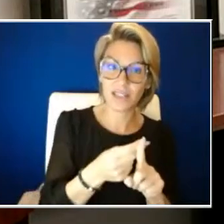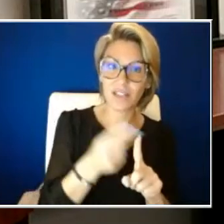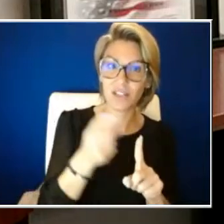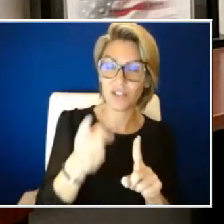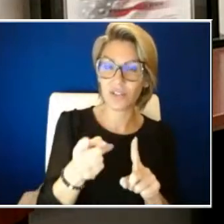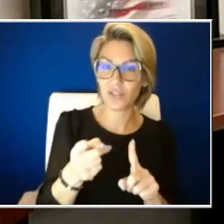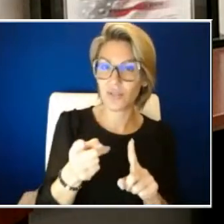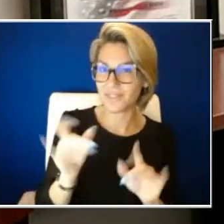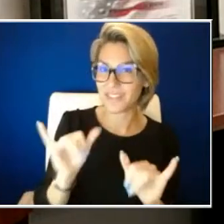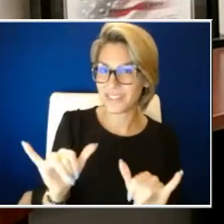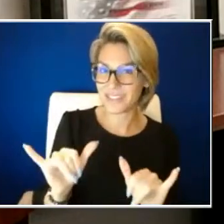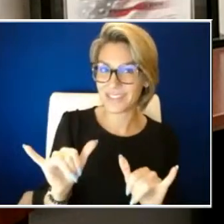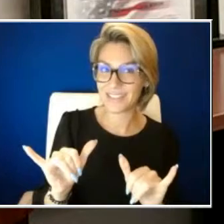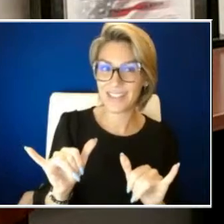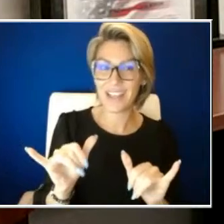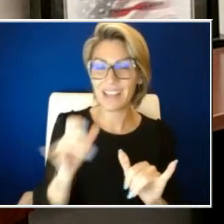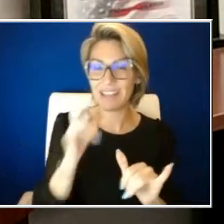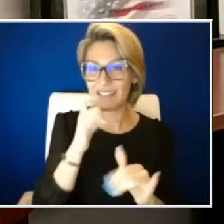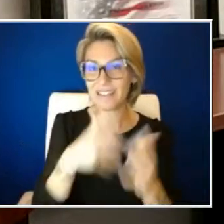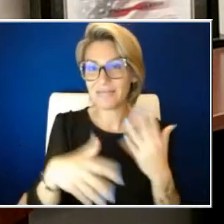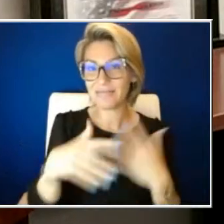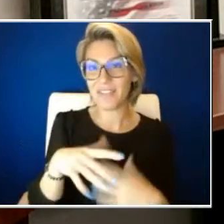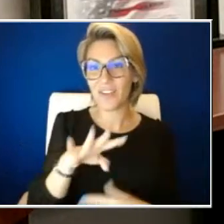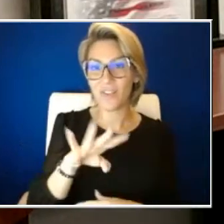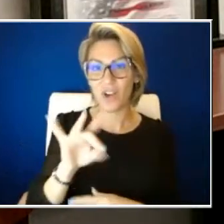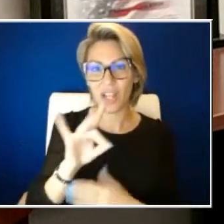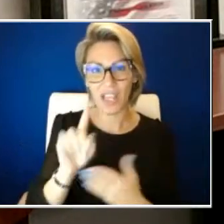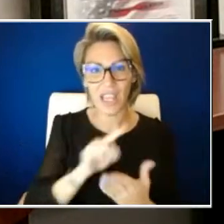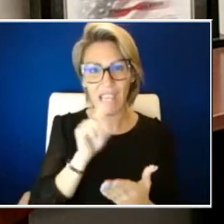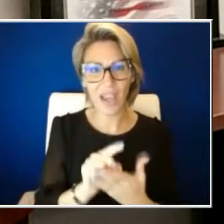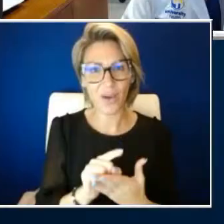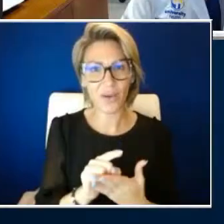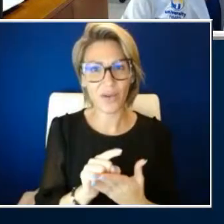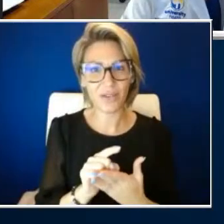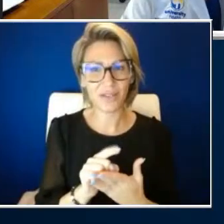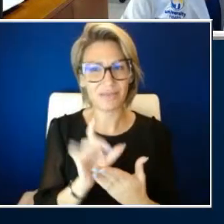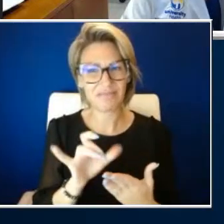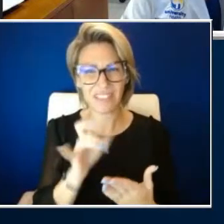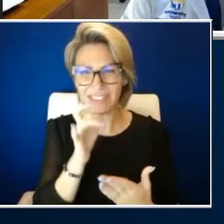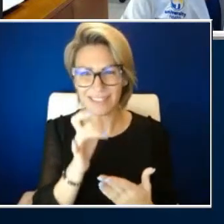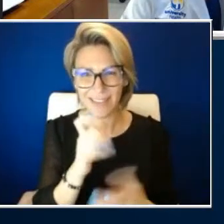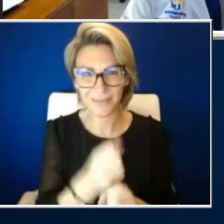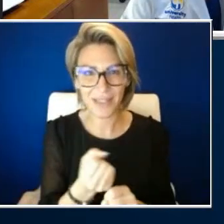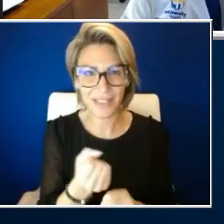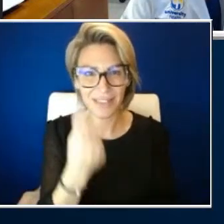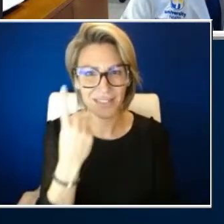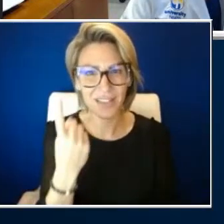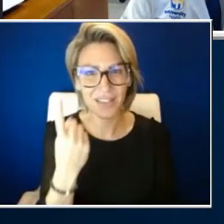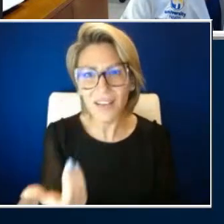other vaccine. So just give you that little that makes tidbit. A lot of sense. Yeah.